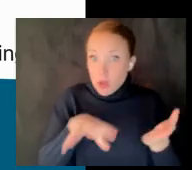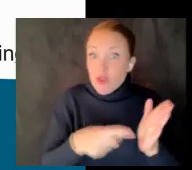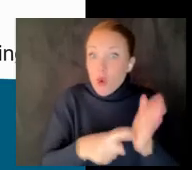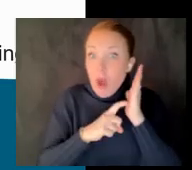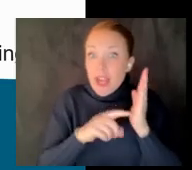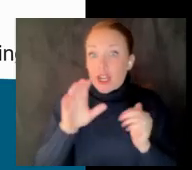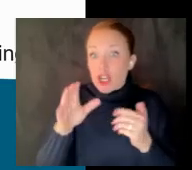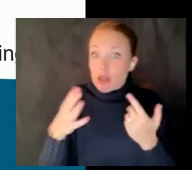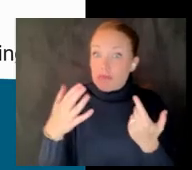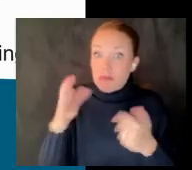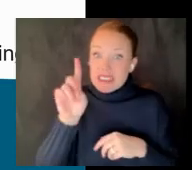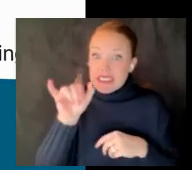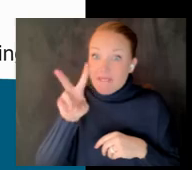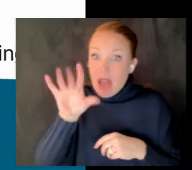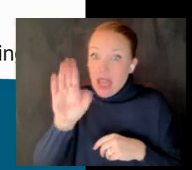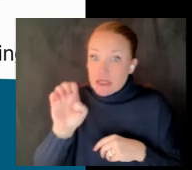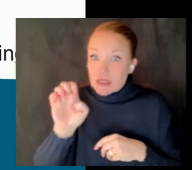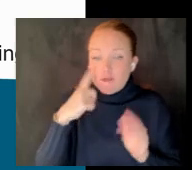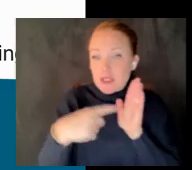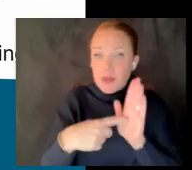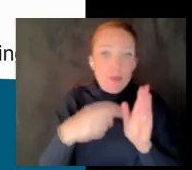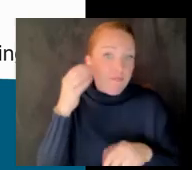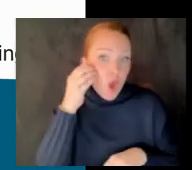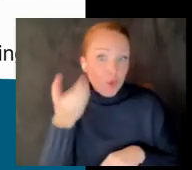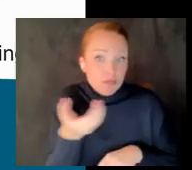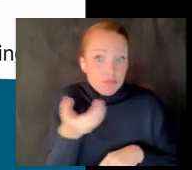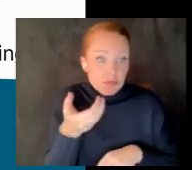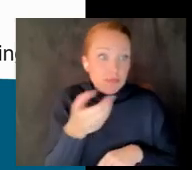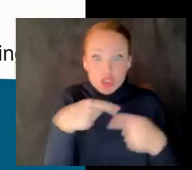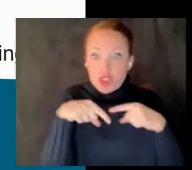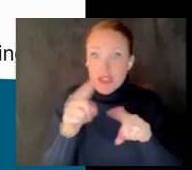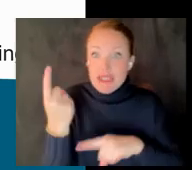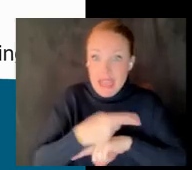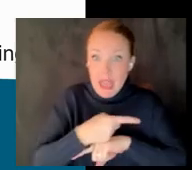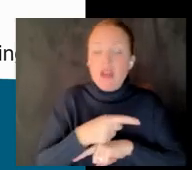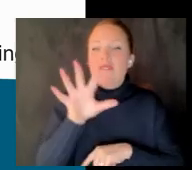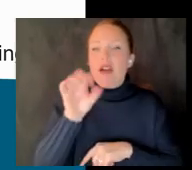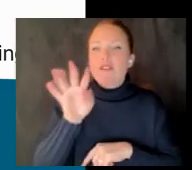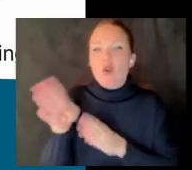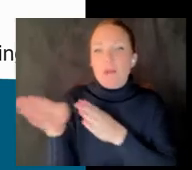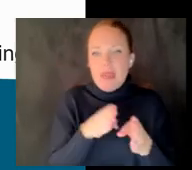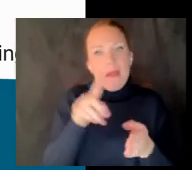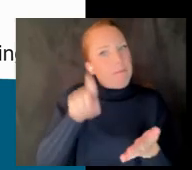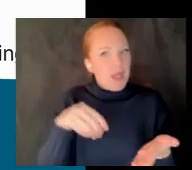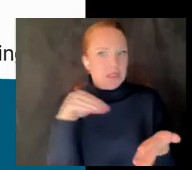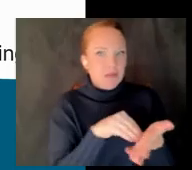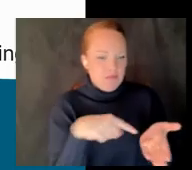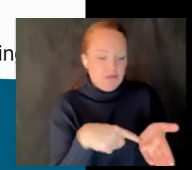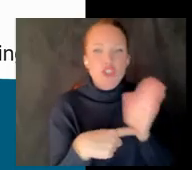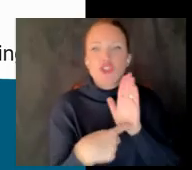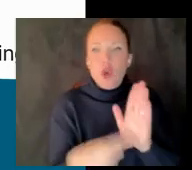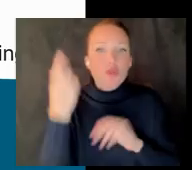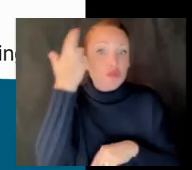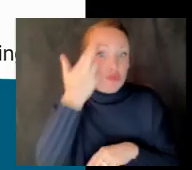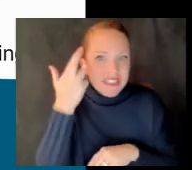a cell phone, during the day. The 504 plan will need to clearly document the reason for access to this personal electronic device and when